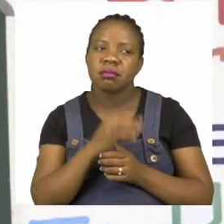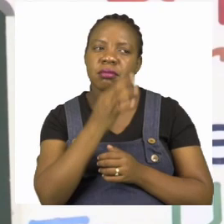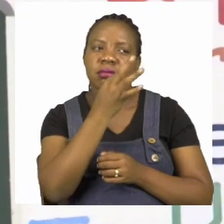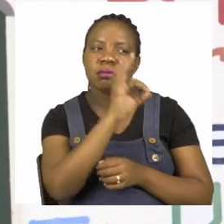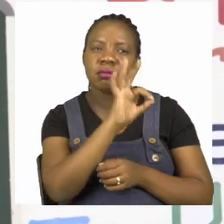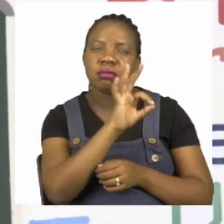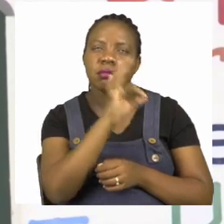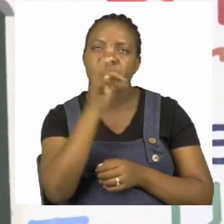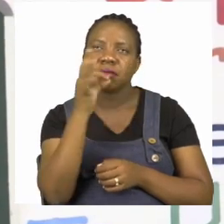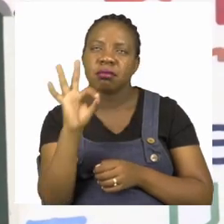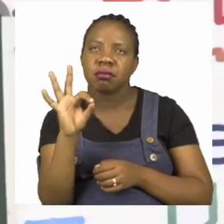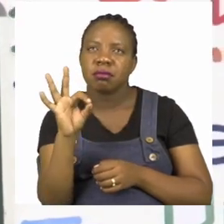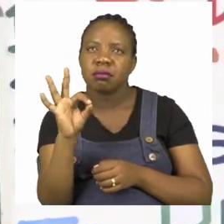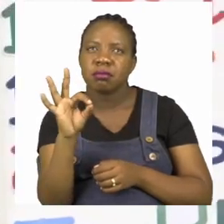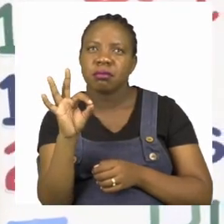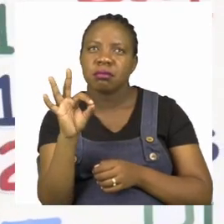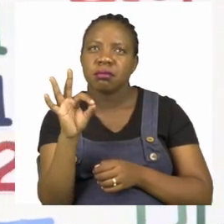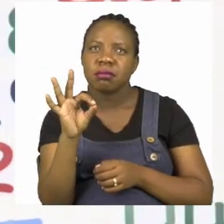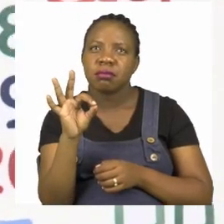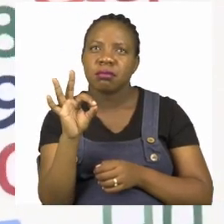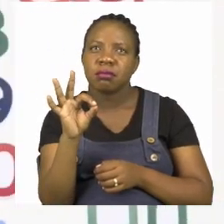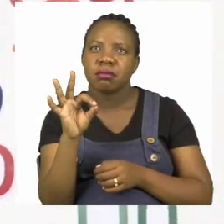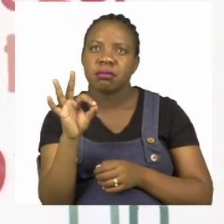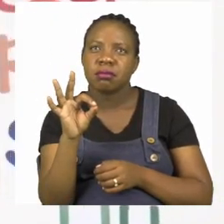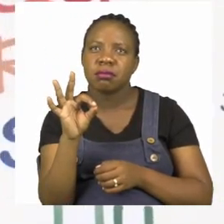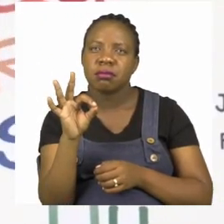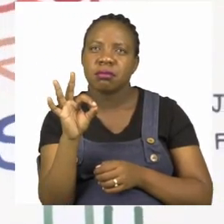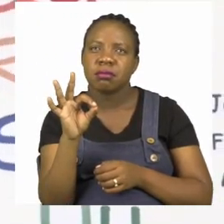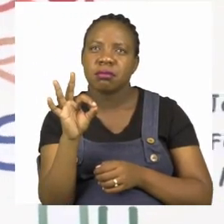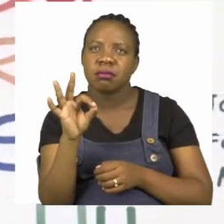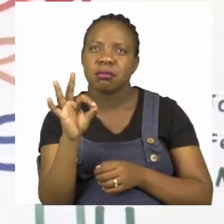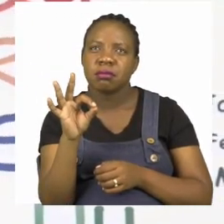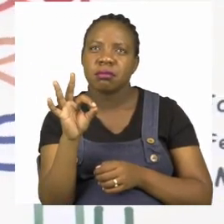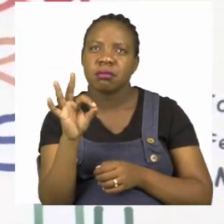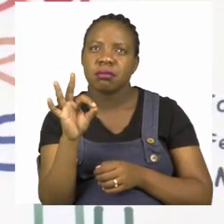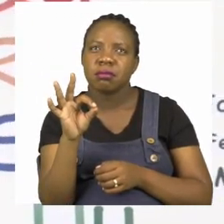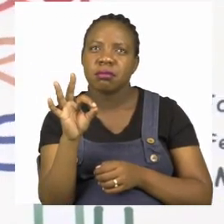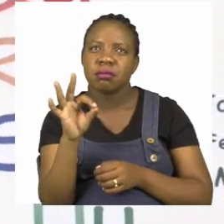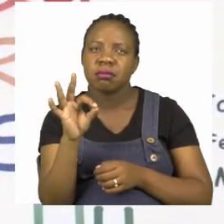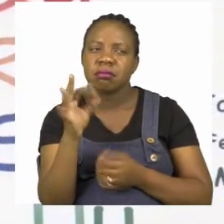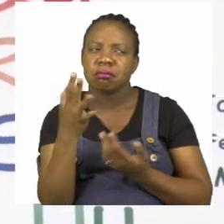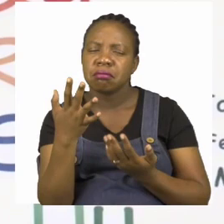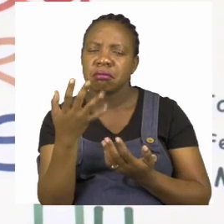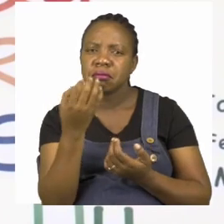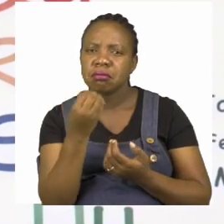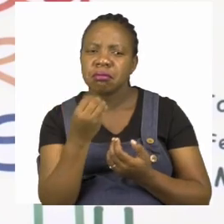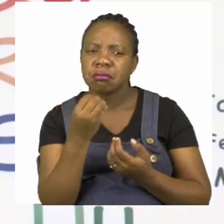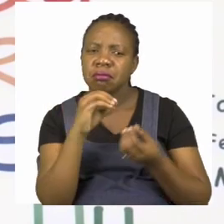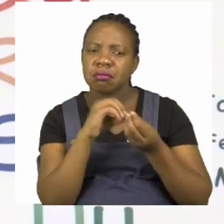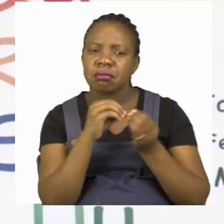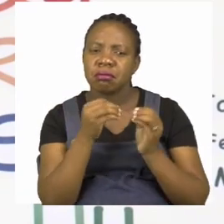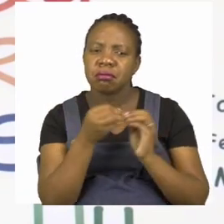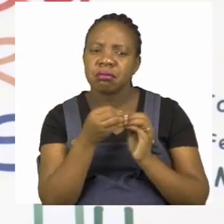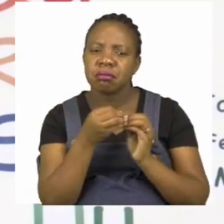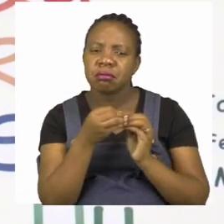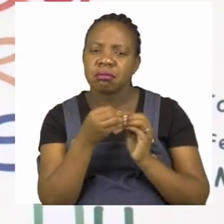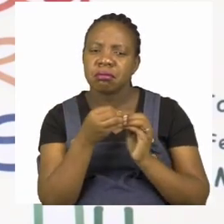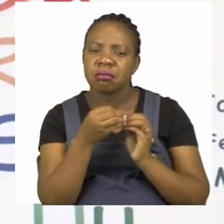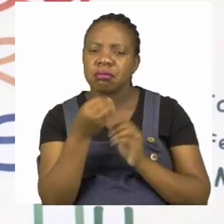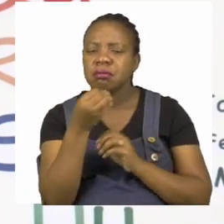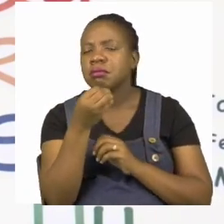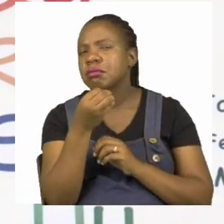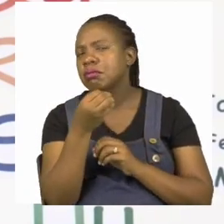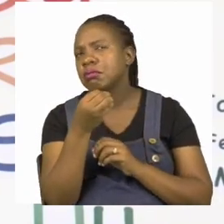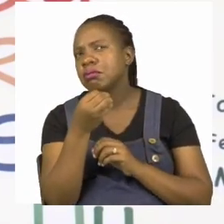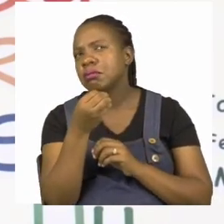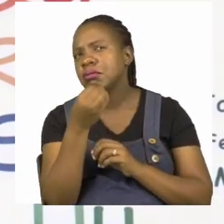99. This one might be a little bit tricky because we have two digits that look the same, but they have a